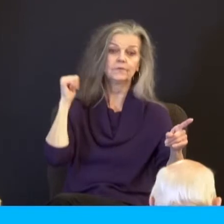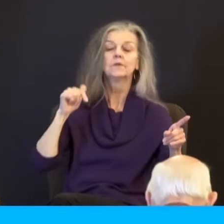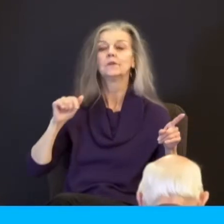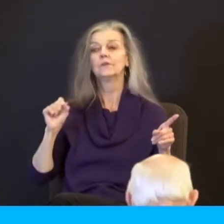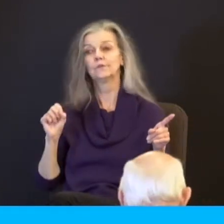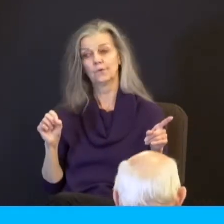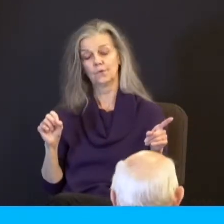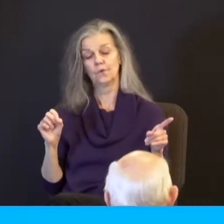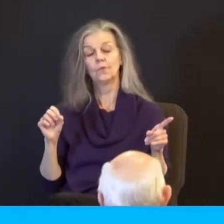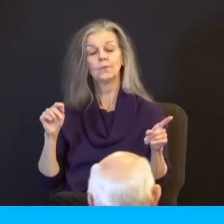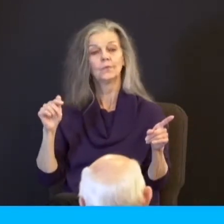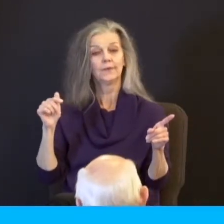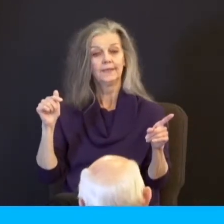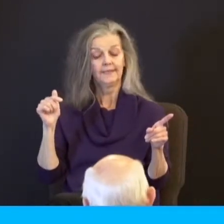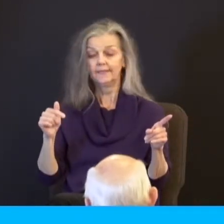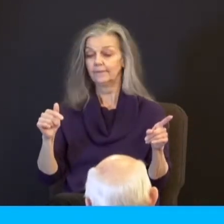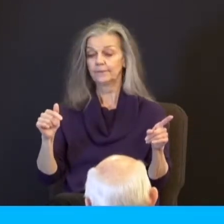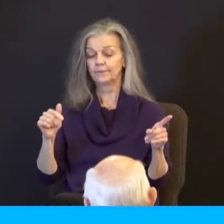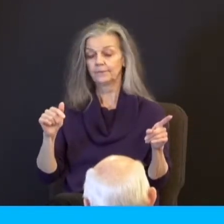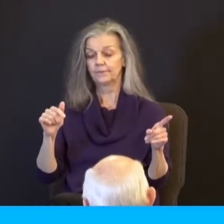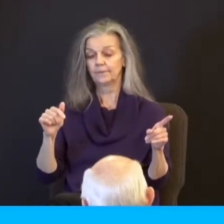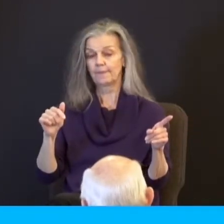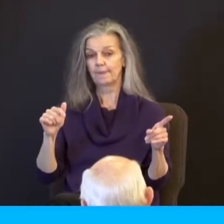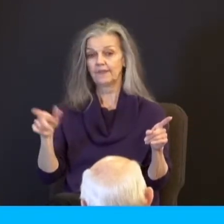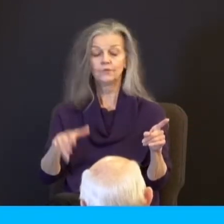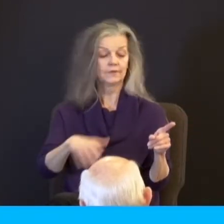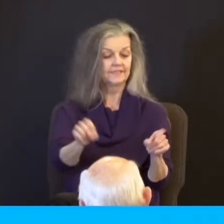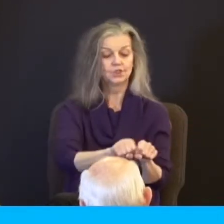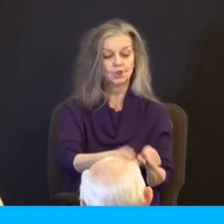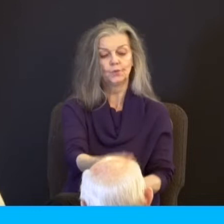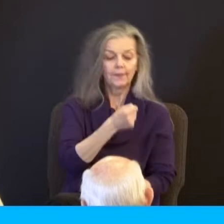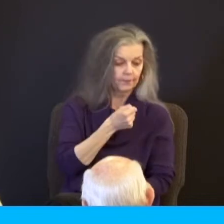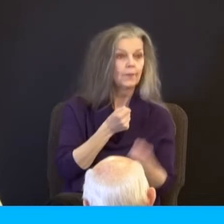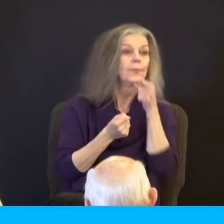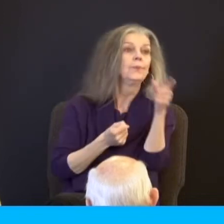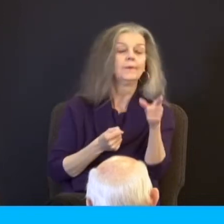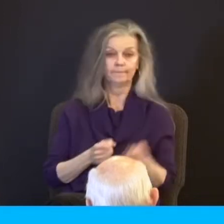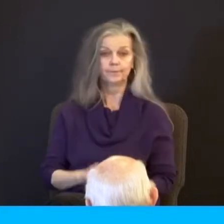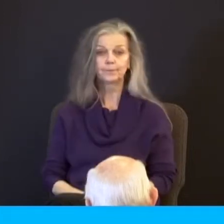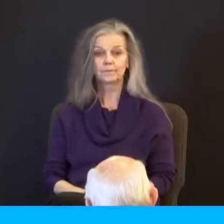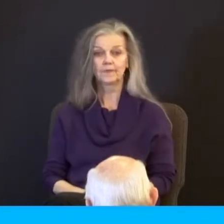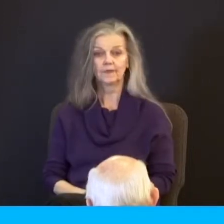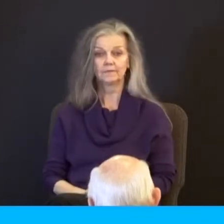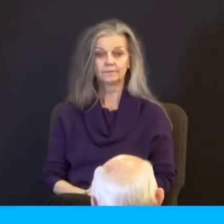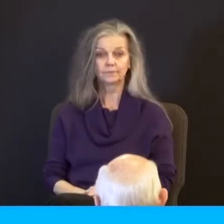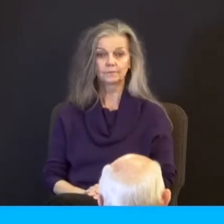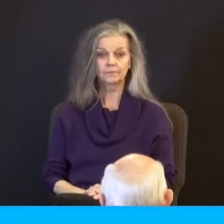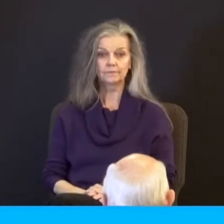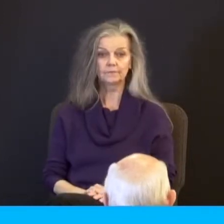wouldn't be discontinued, or at least the remembrance of him. Because, remember, Simon, son of